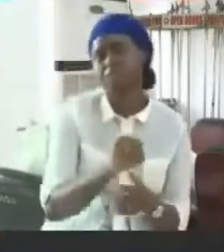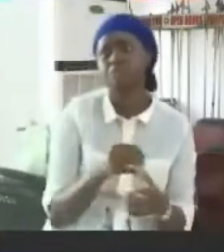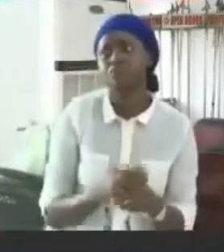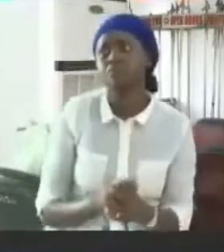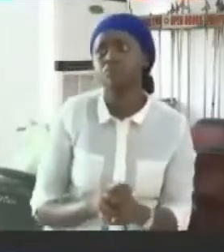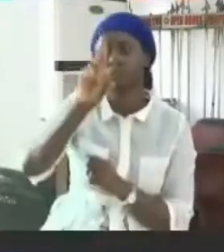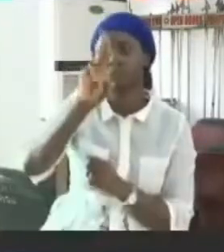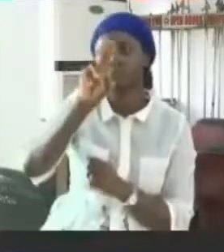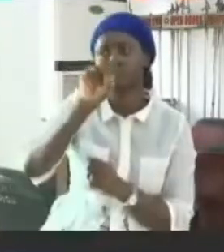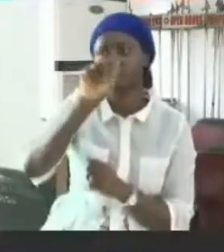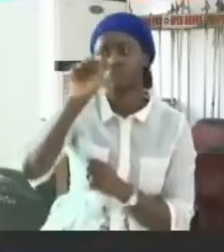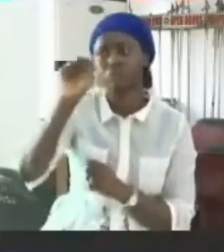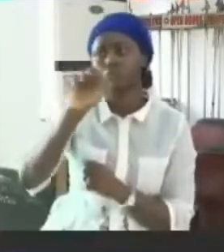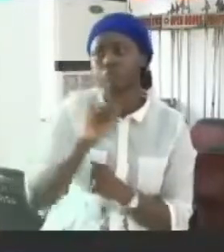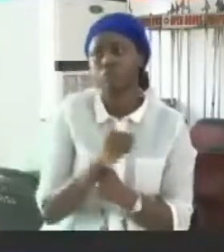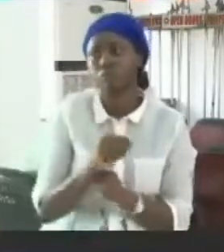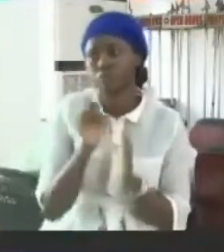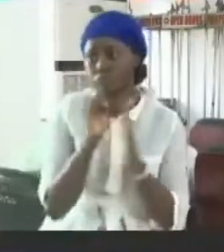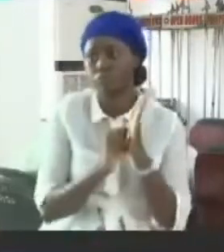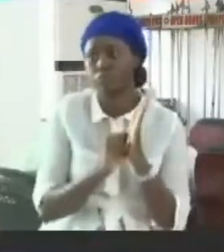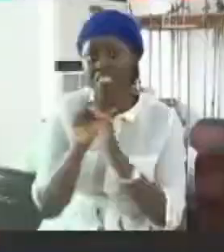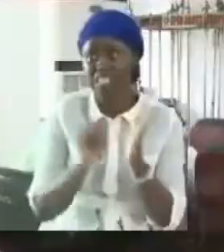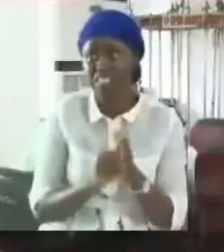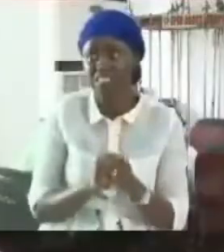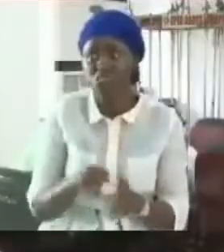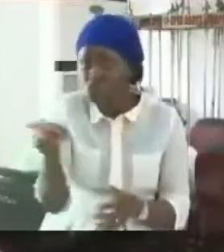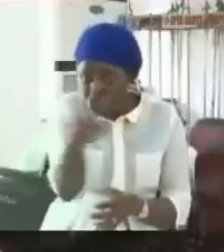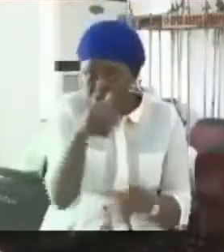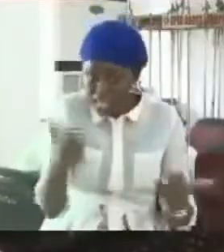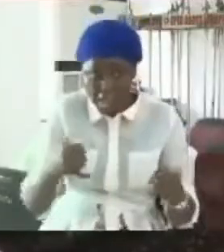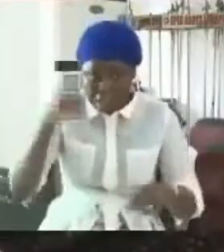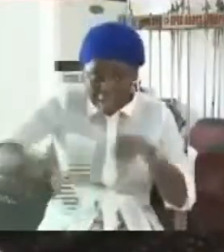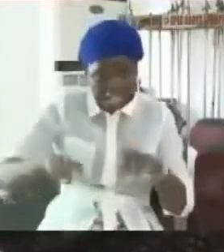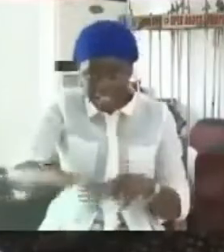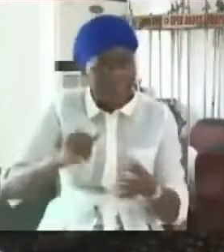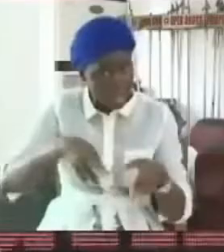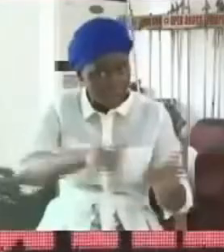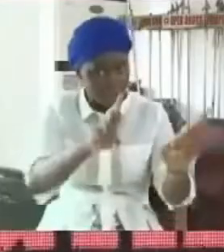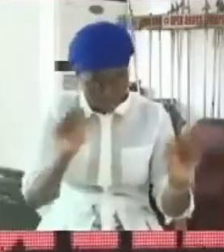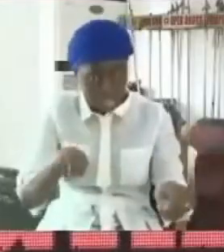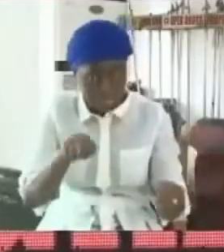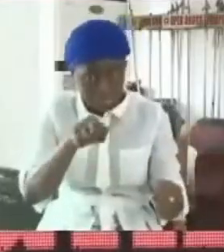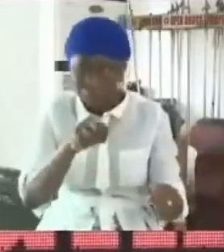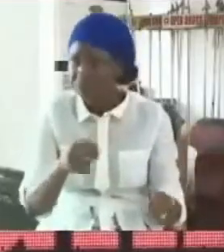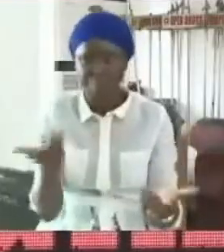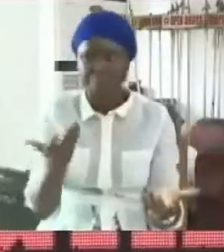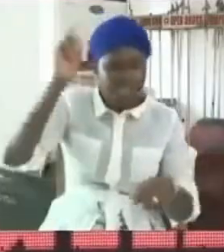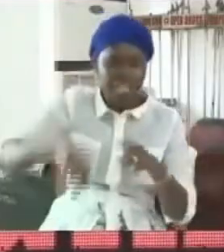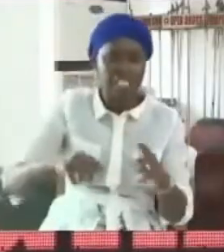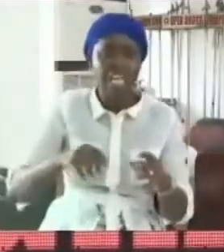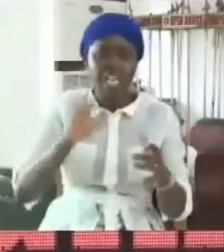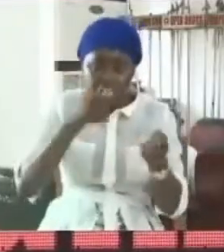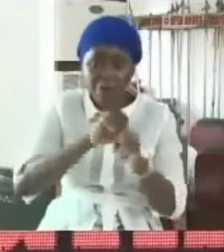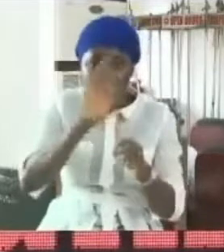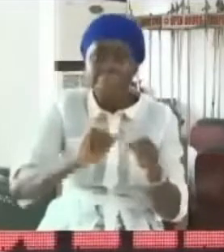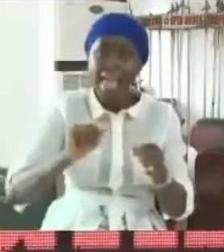Kaduna. You can't go to Kaduna by road. You can't go to Kaduna by air. They can attack you at the airport. You